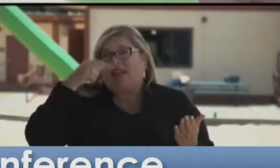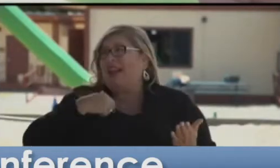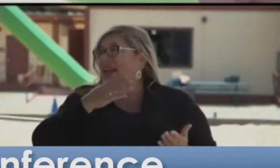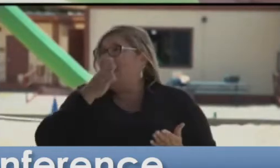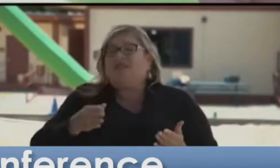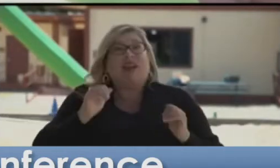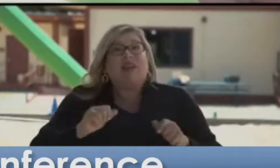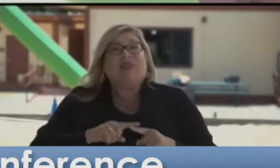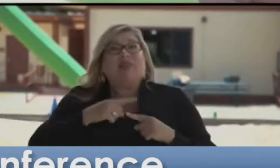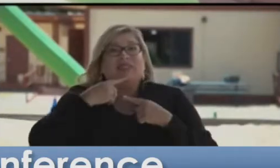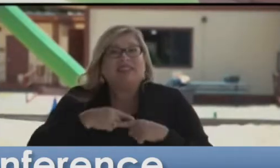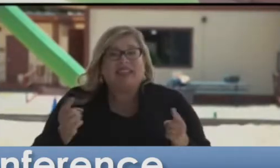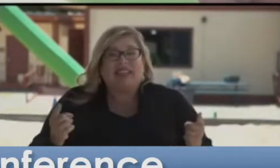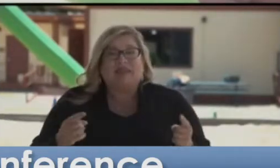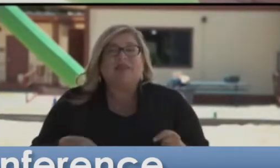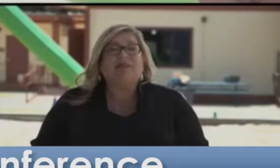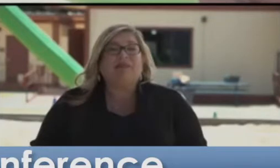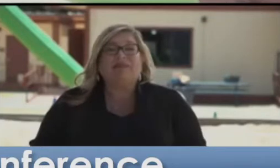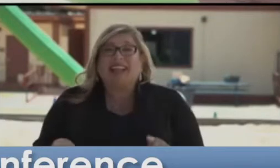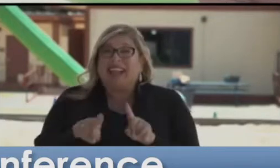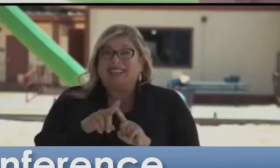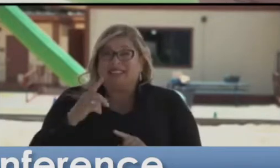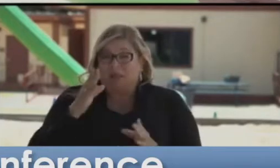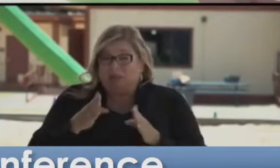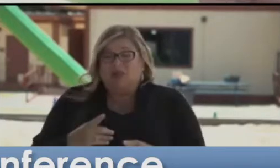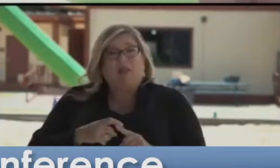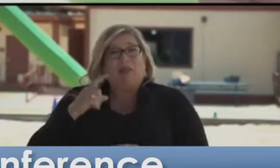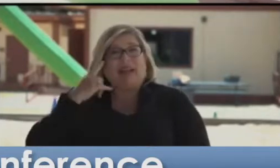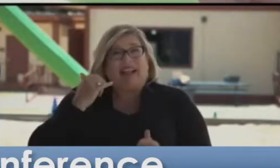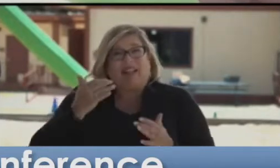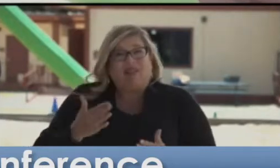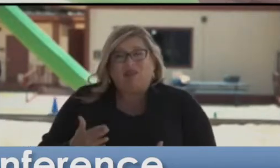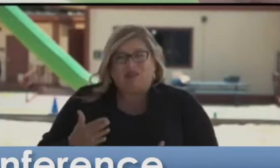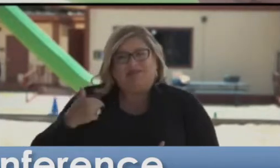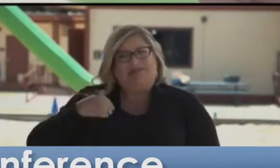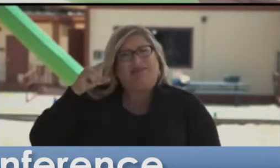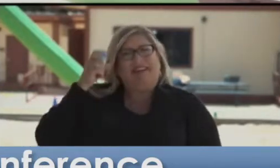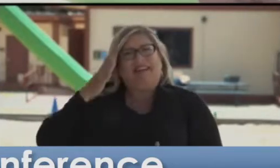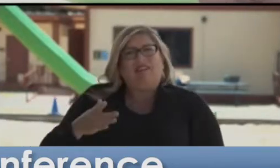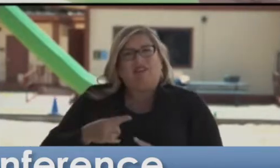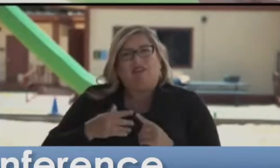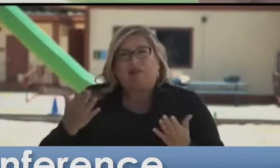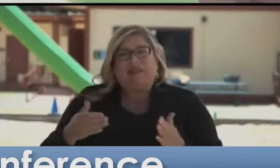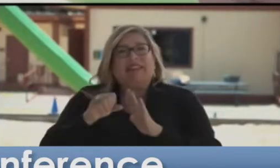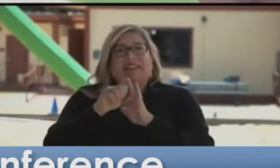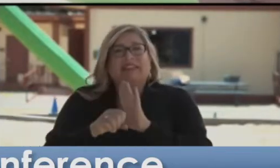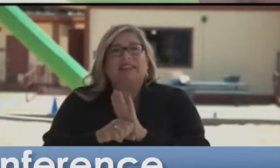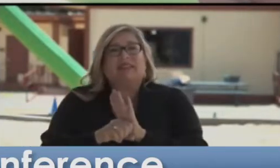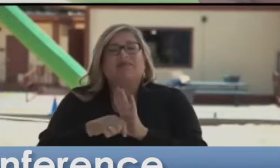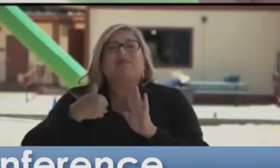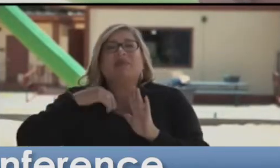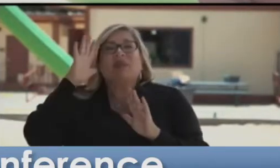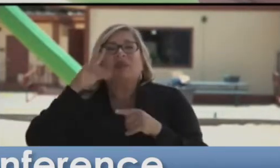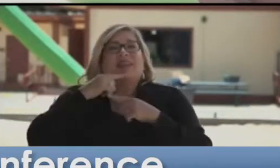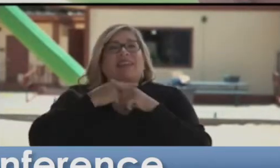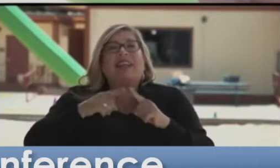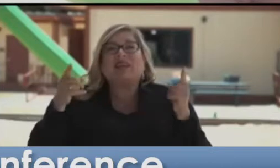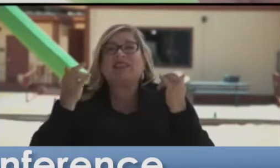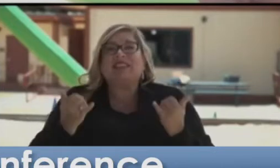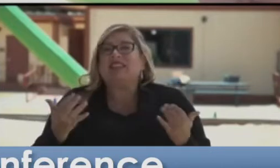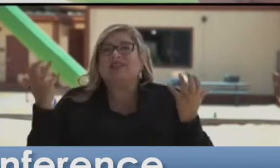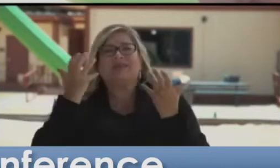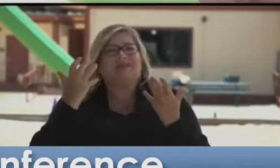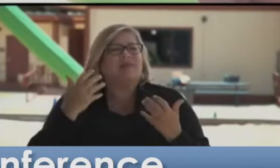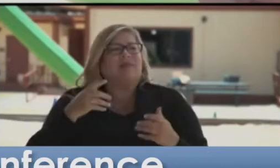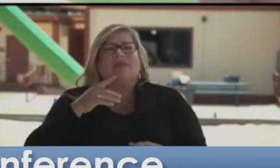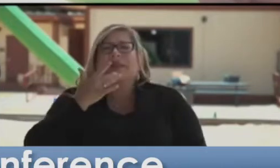to say as a Californian, let alone as governor of this state. What I'm about to announce today is incredible